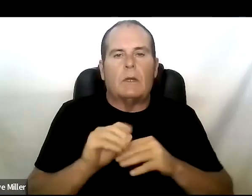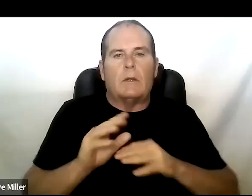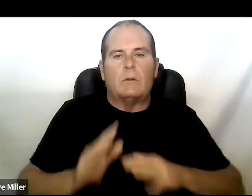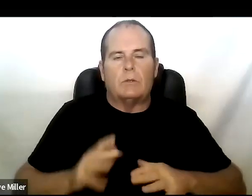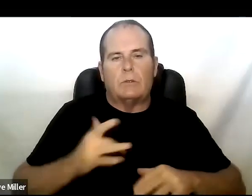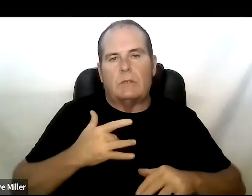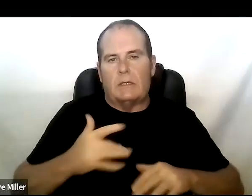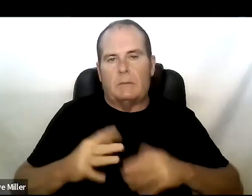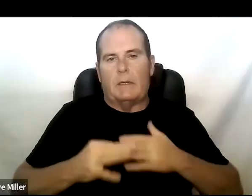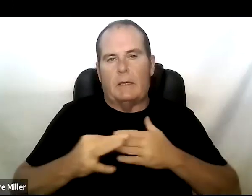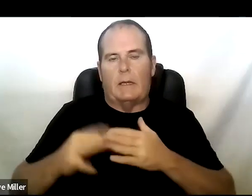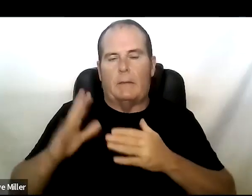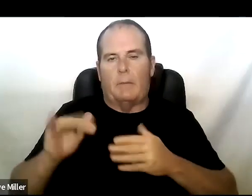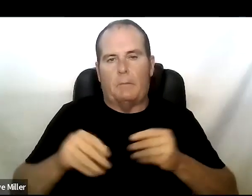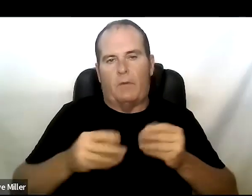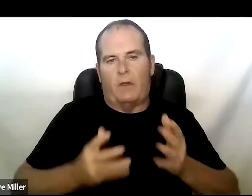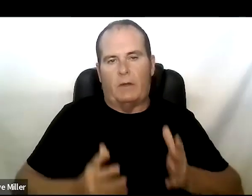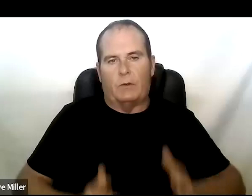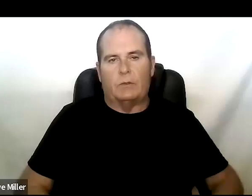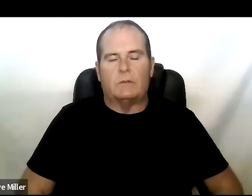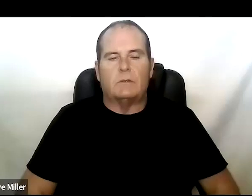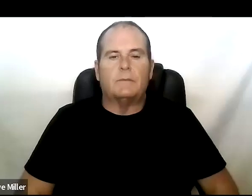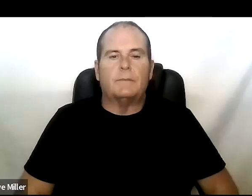be led by providers.